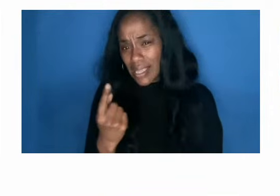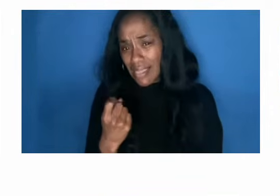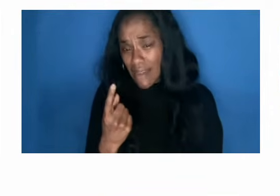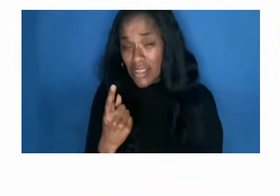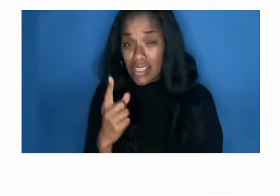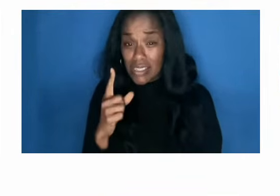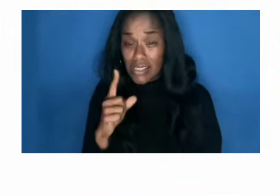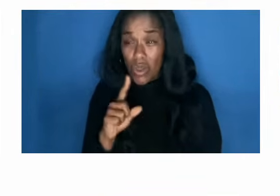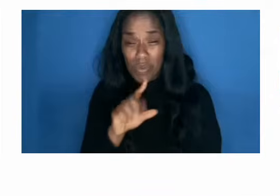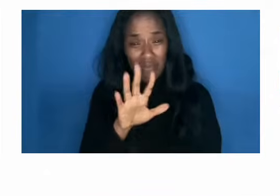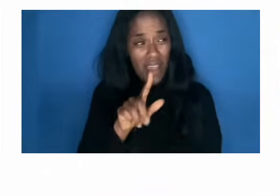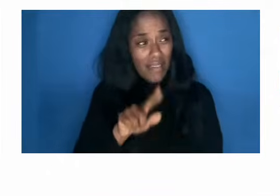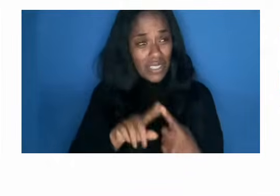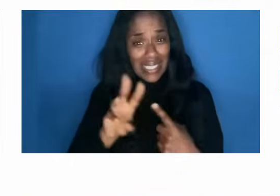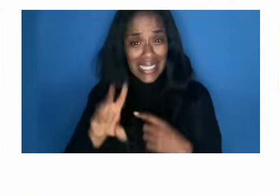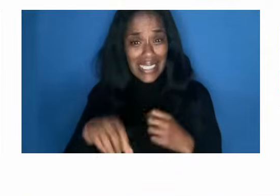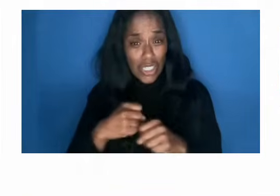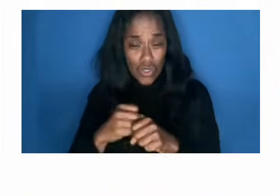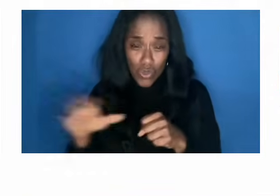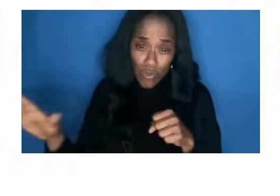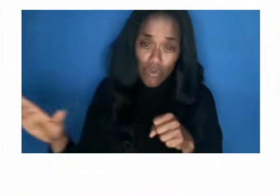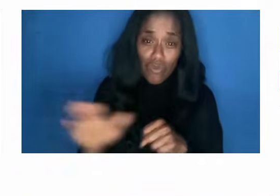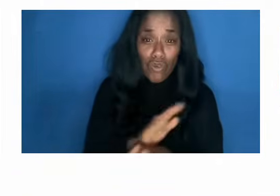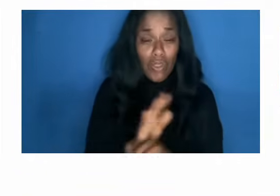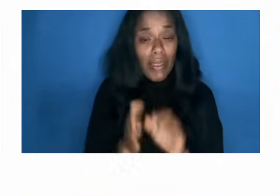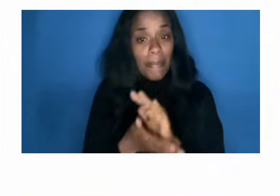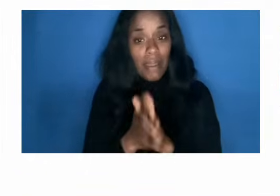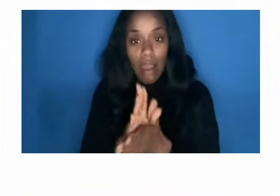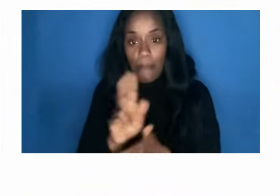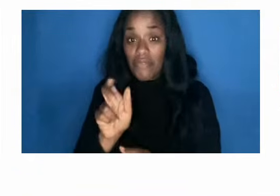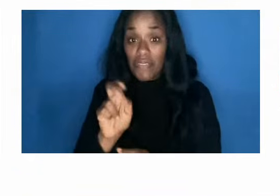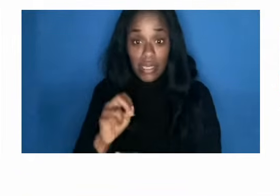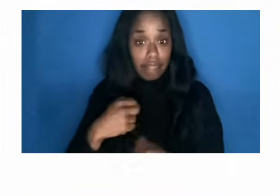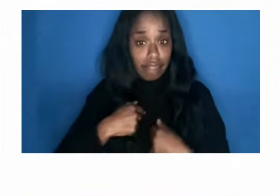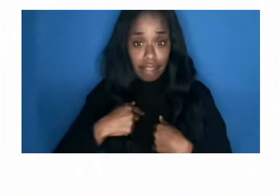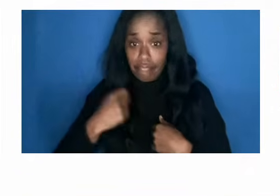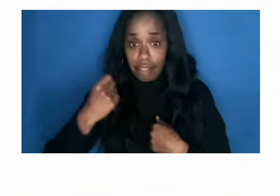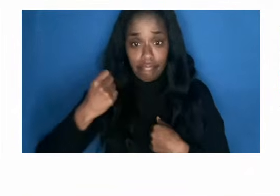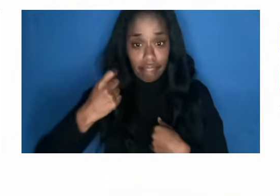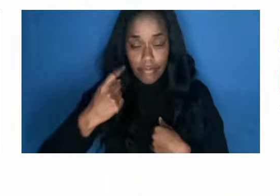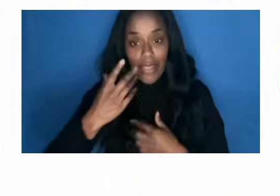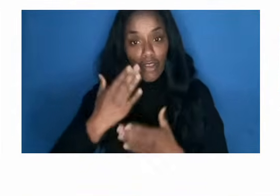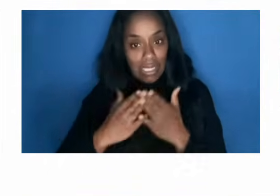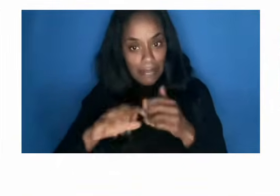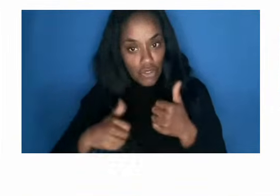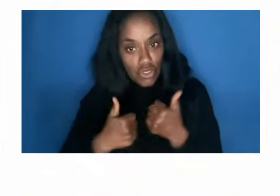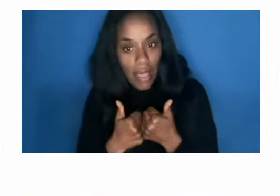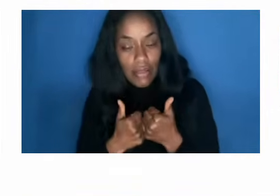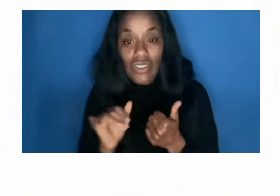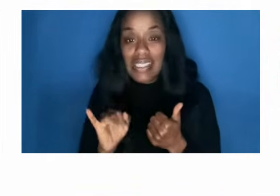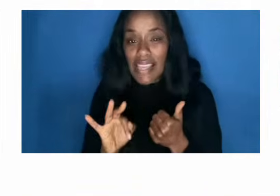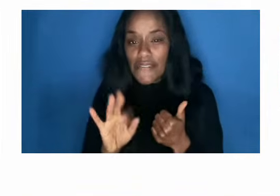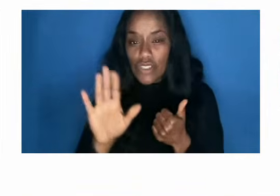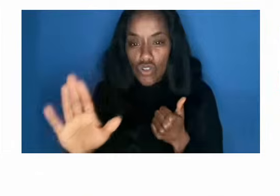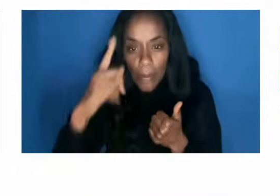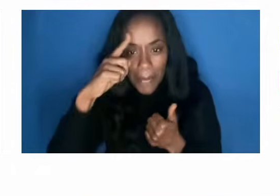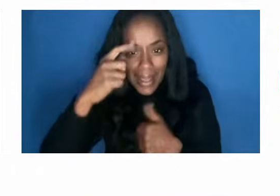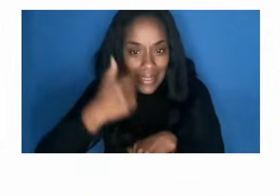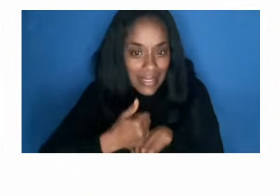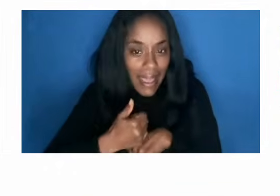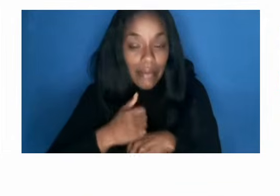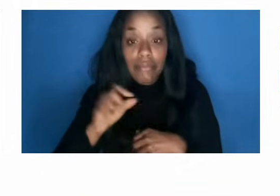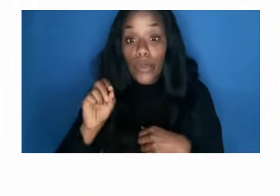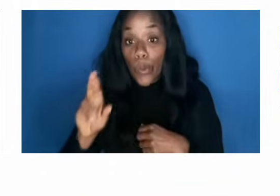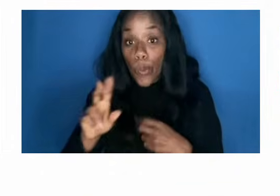5 or 6 years to actually fully go vegan. So I completely understand that, there can be challenges, whether it's like your own mindset, or there